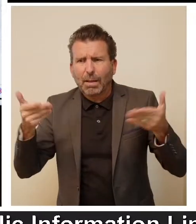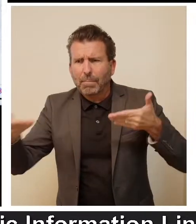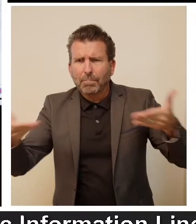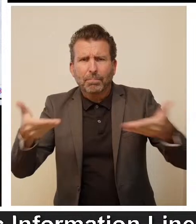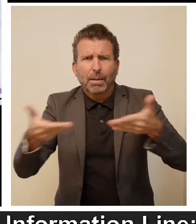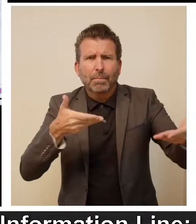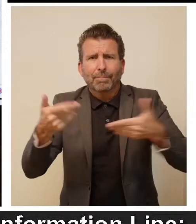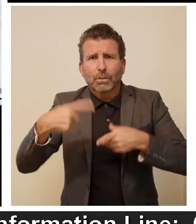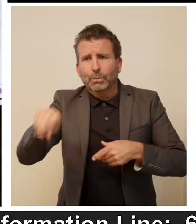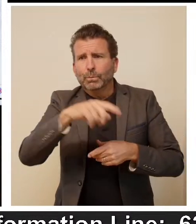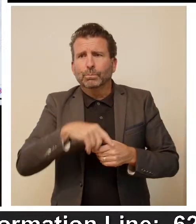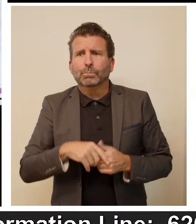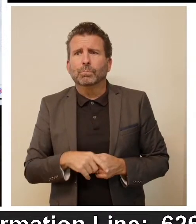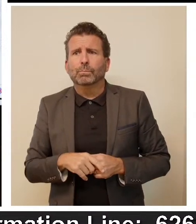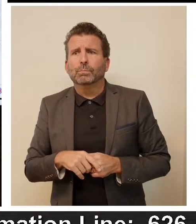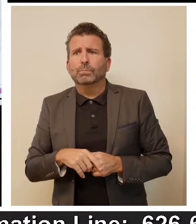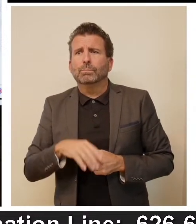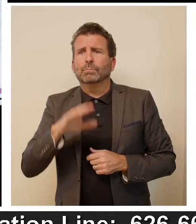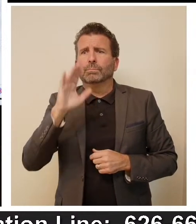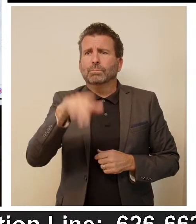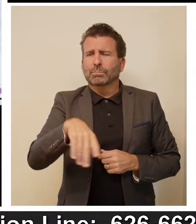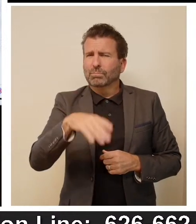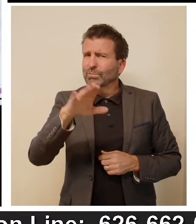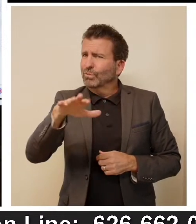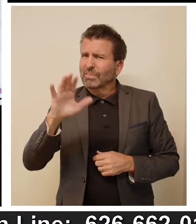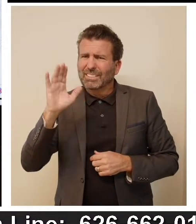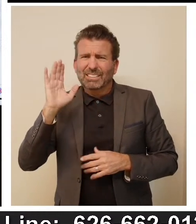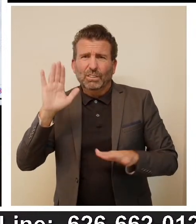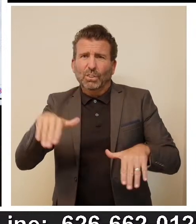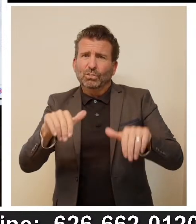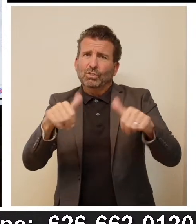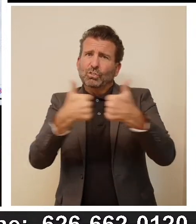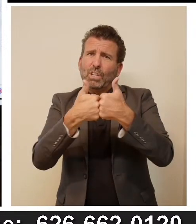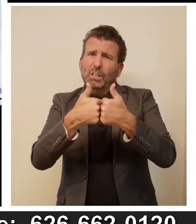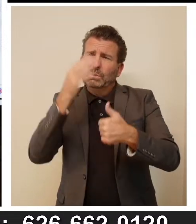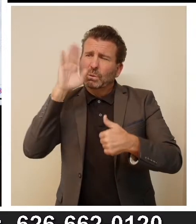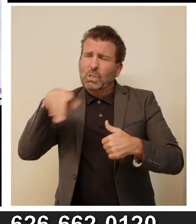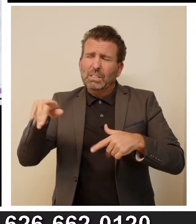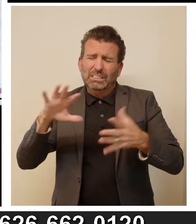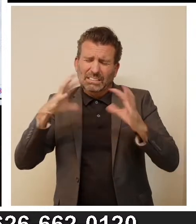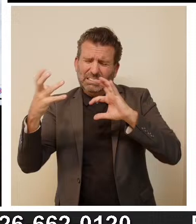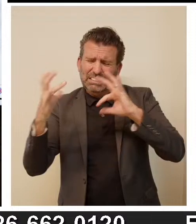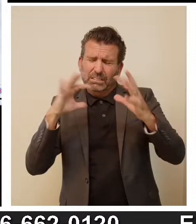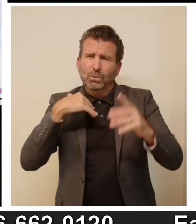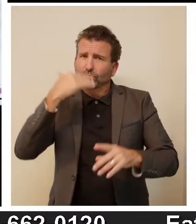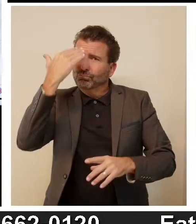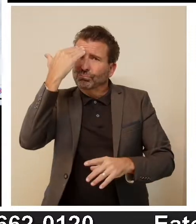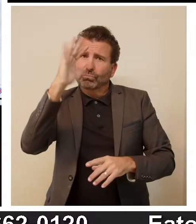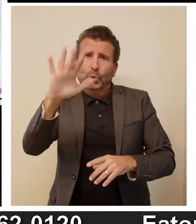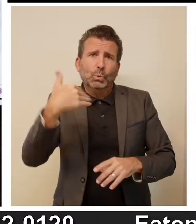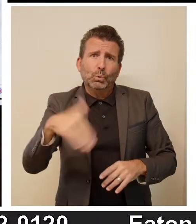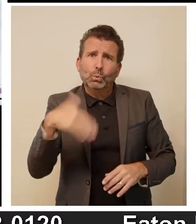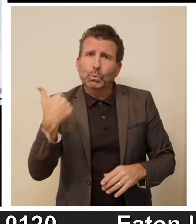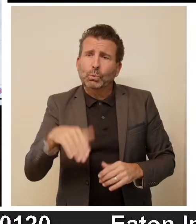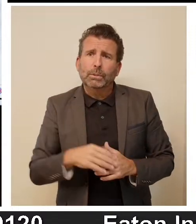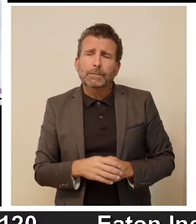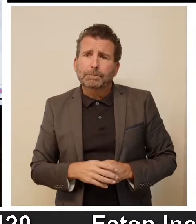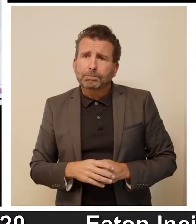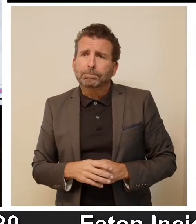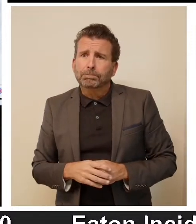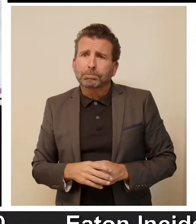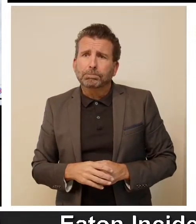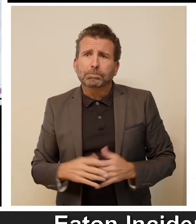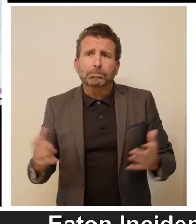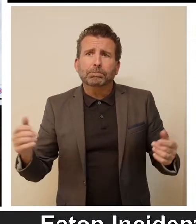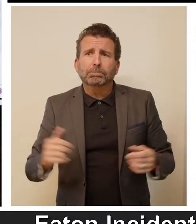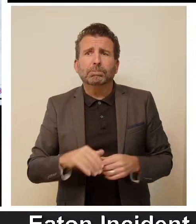this disaster is going to be very hard, challenging for you, and a long road ahead. But we want you to know that FEMA is here.